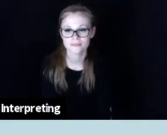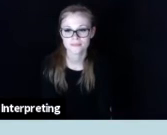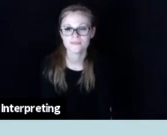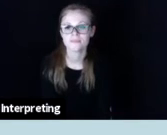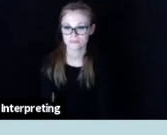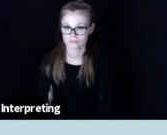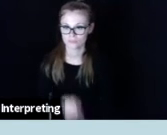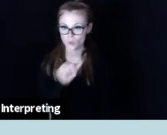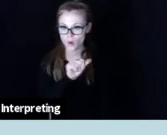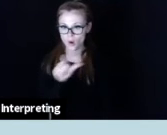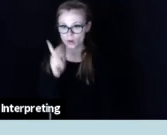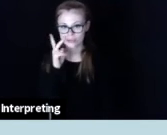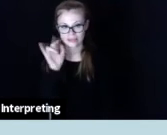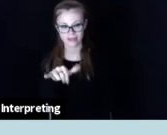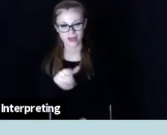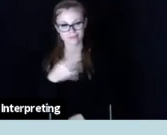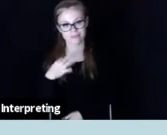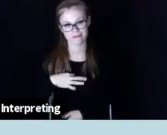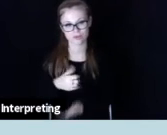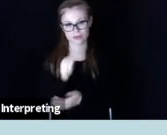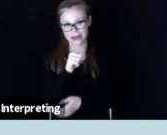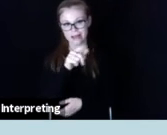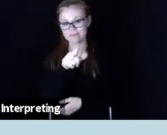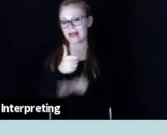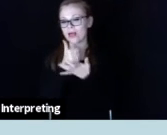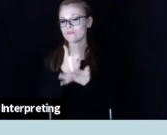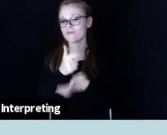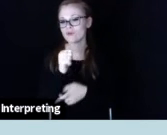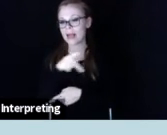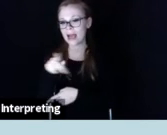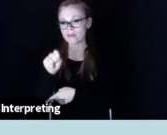So are you all seeing this Healthful Apps for iPhone?